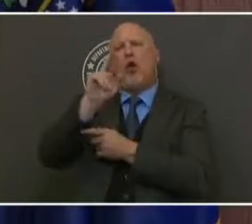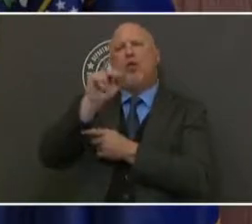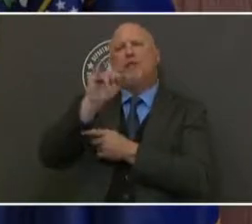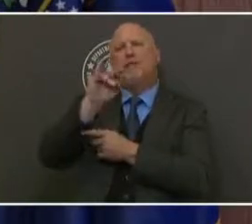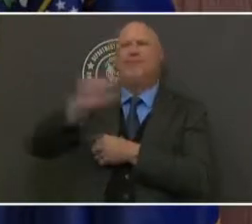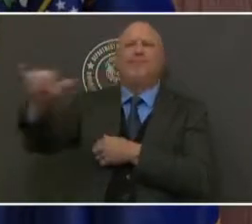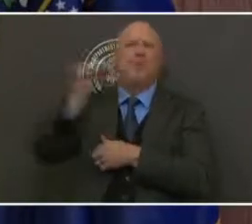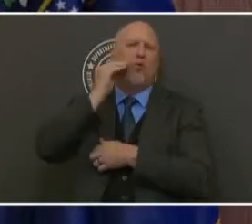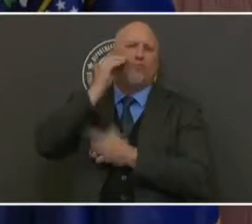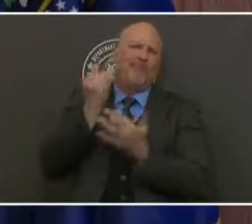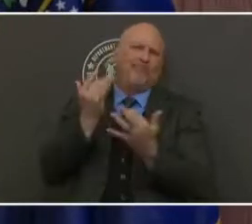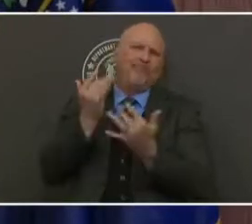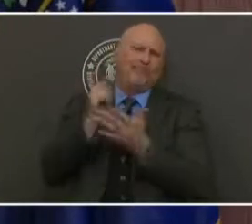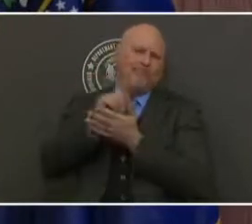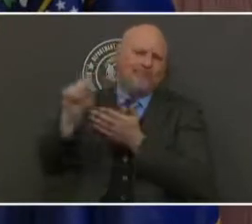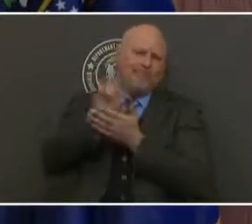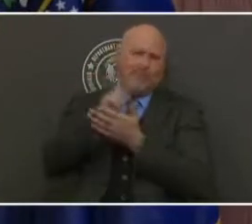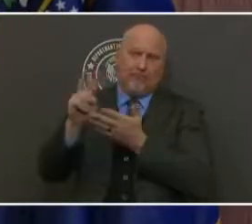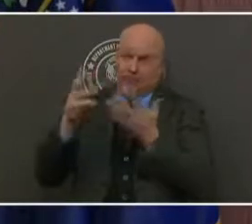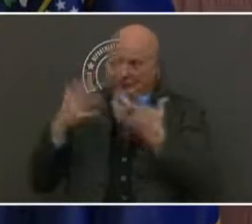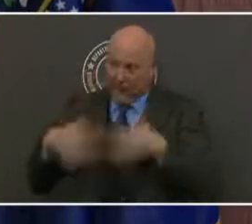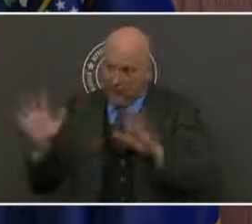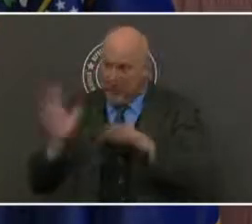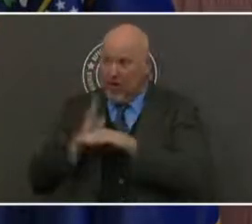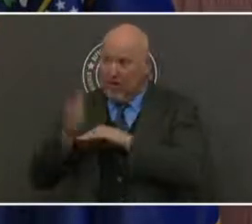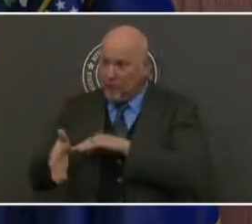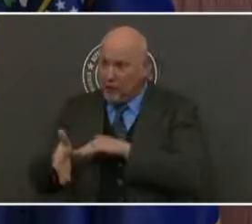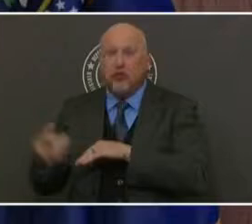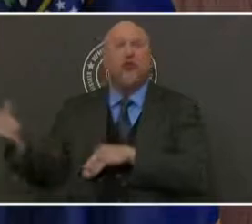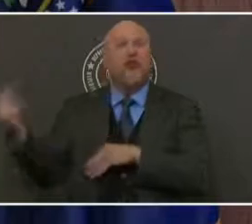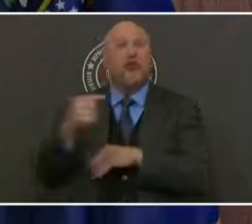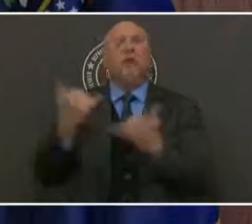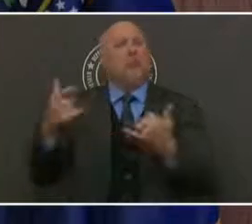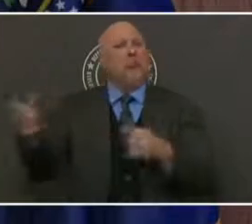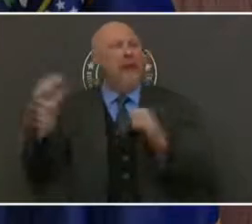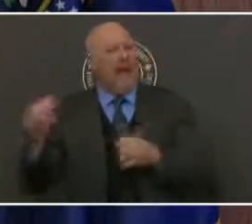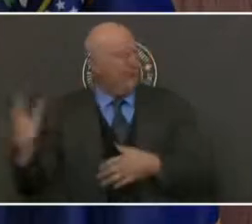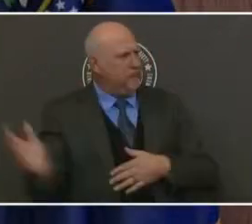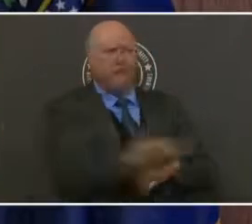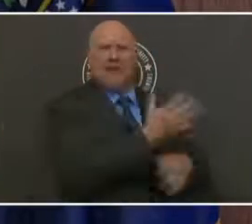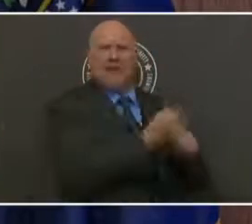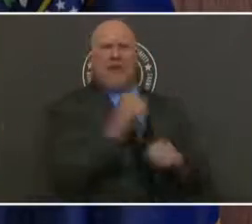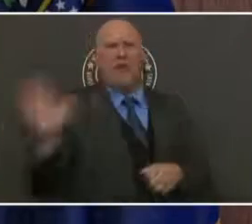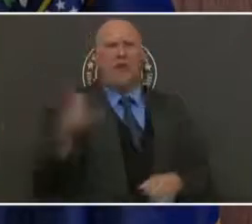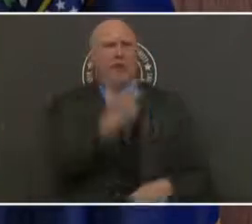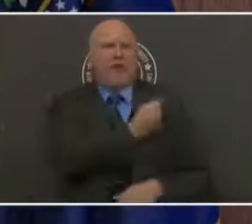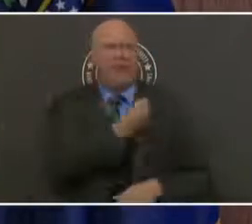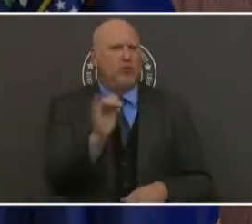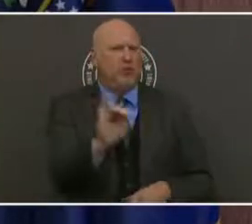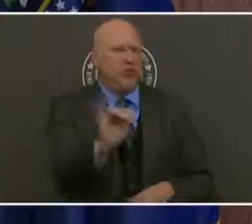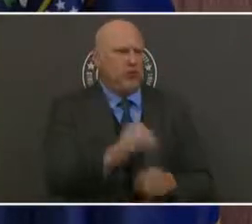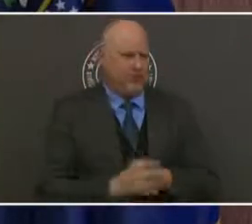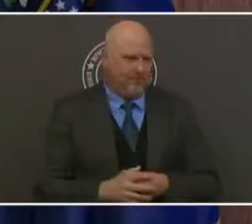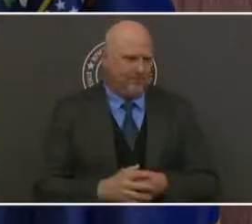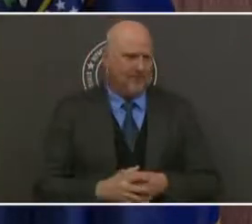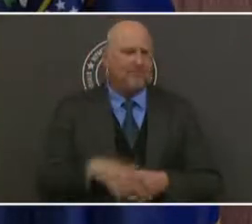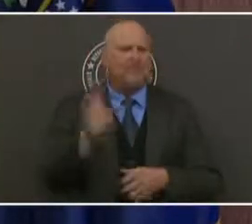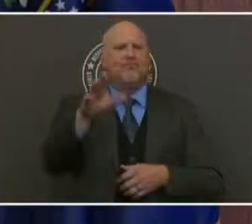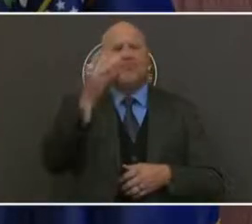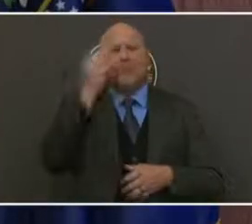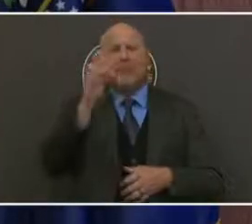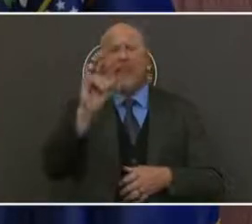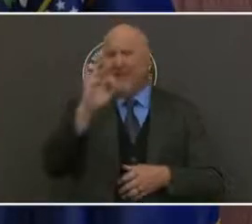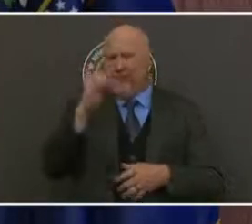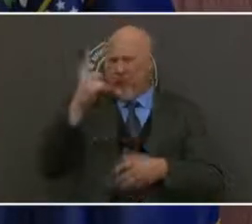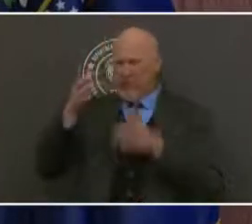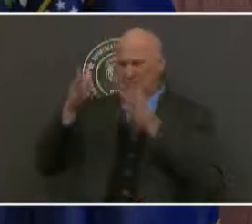to their doctors before getting the COVID-19 vaccine. So again, that is a change. We have been encouraging people to wait at least 90 days.